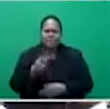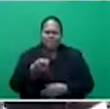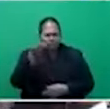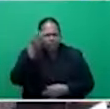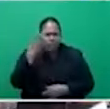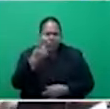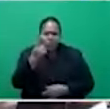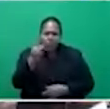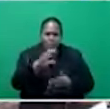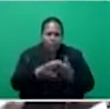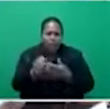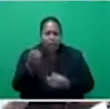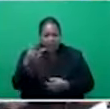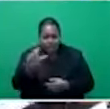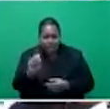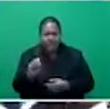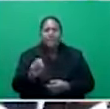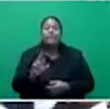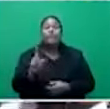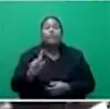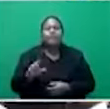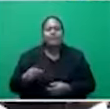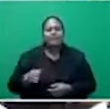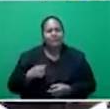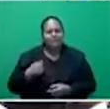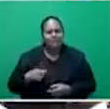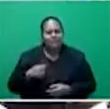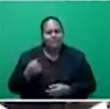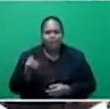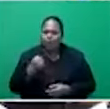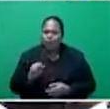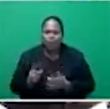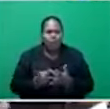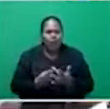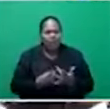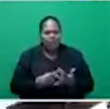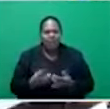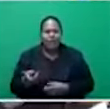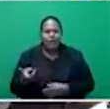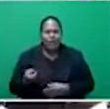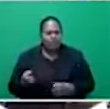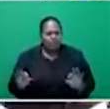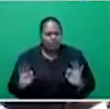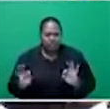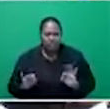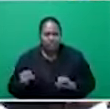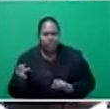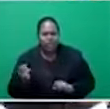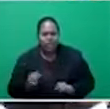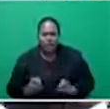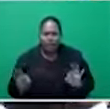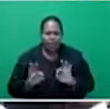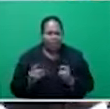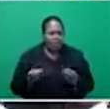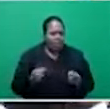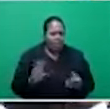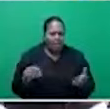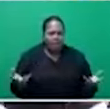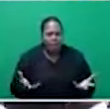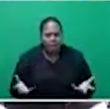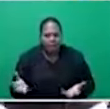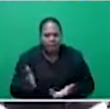your survival. It means you have no other source of income. That's what it means. But she used that, you see,